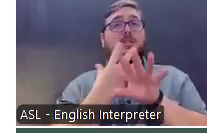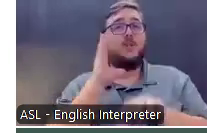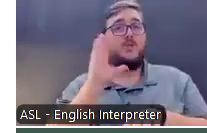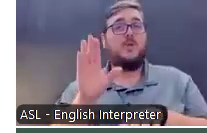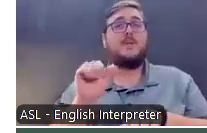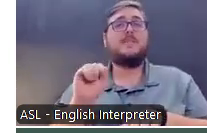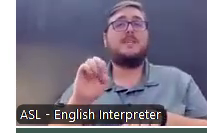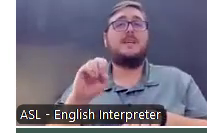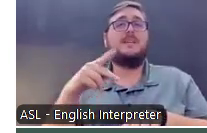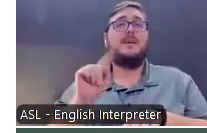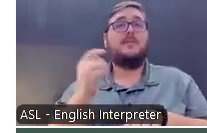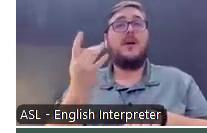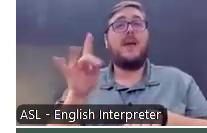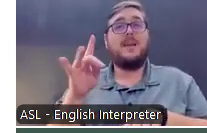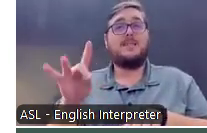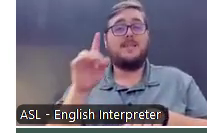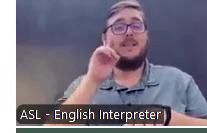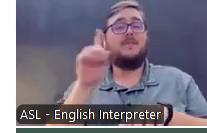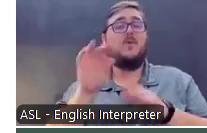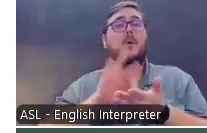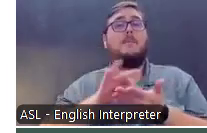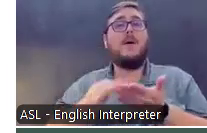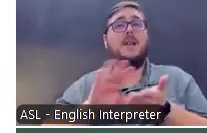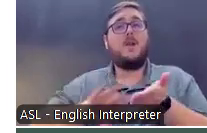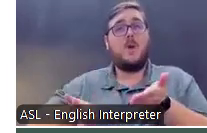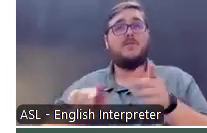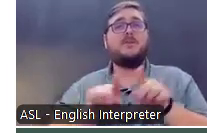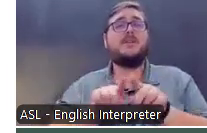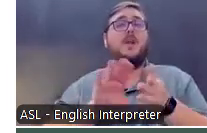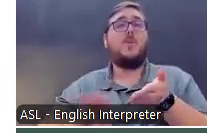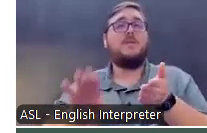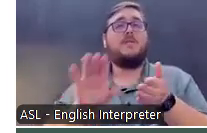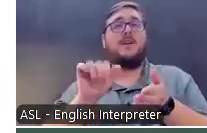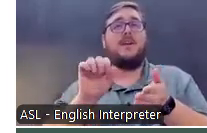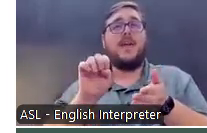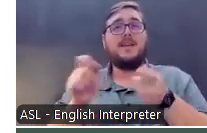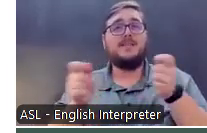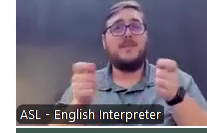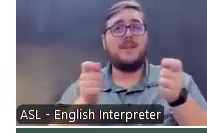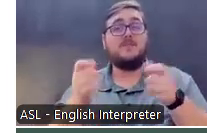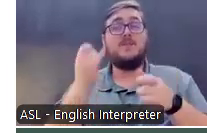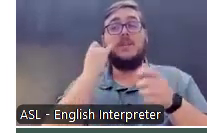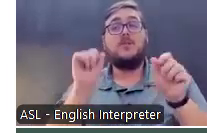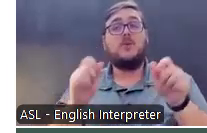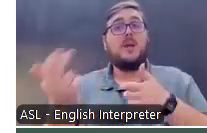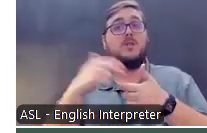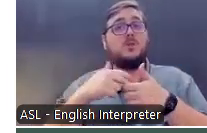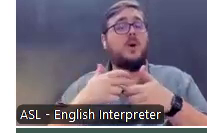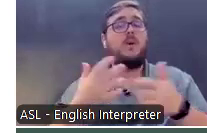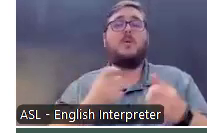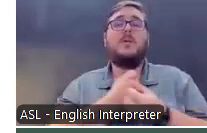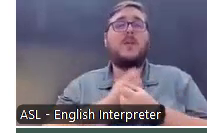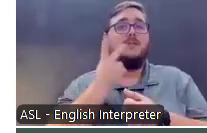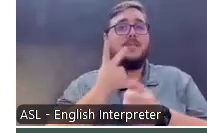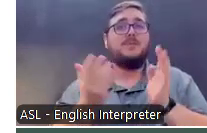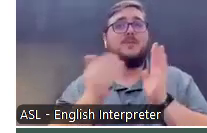on Medicaid waivers and waiver case management. If you're interested in joining us, we would love to have you. Thank you very much for taking your time